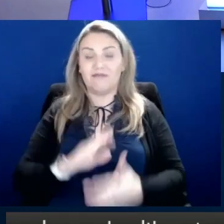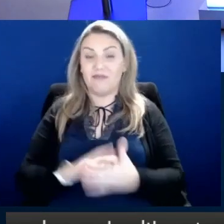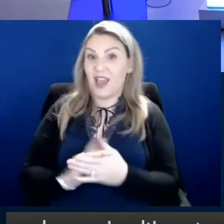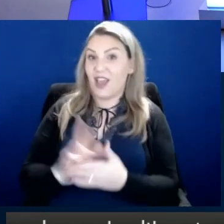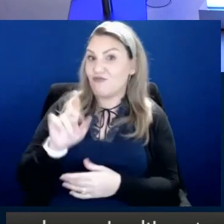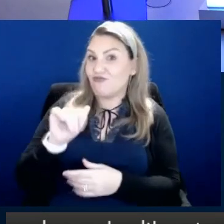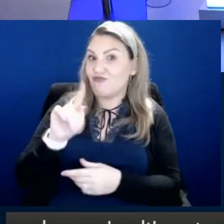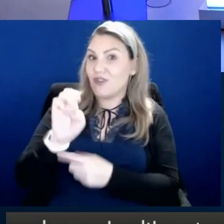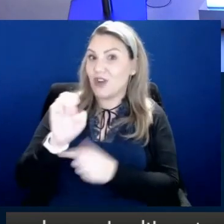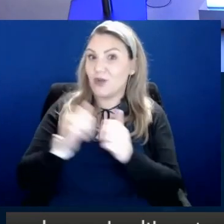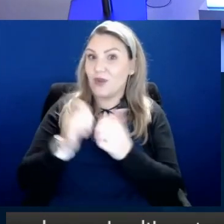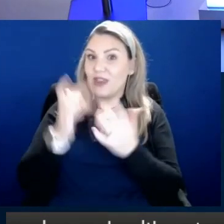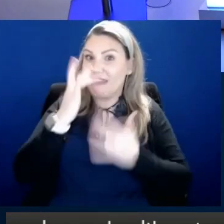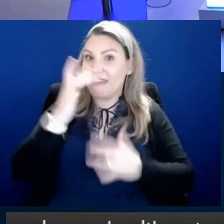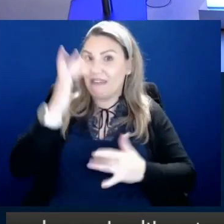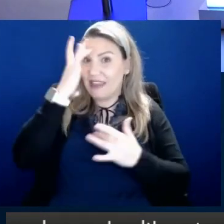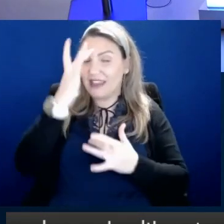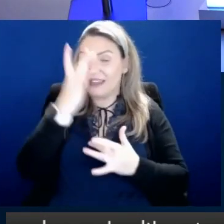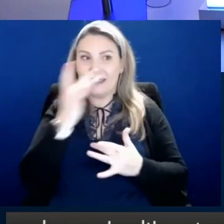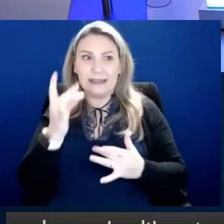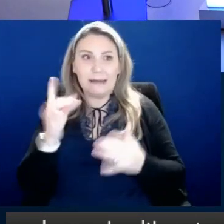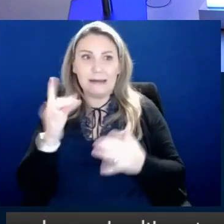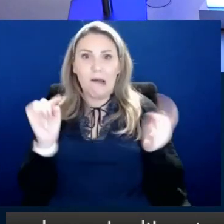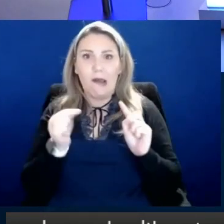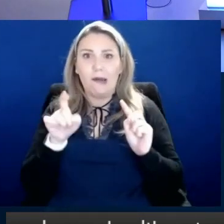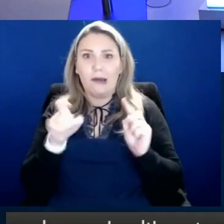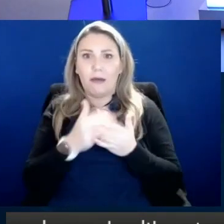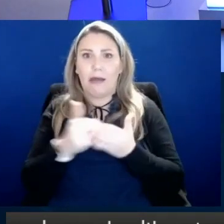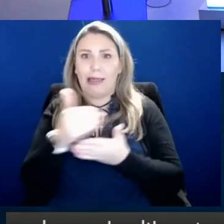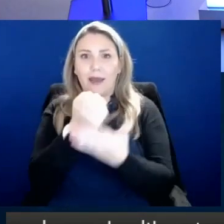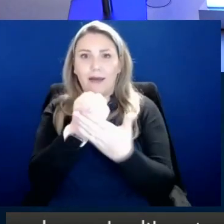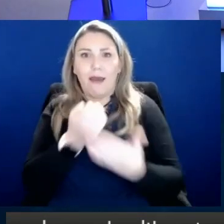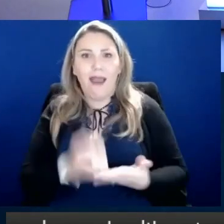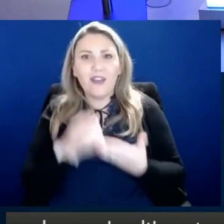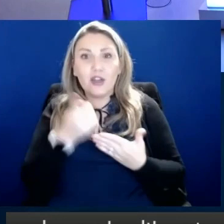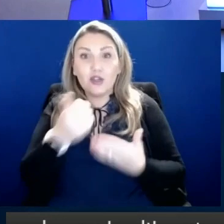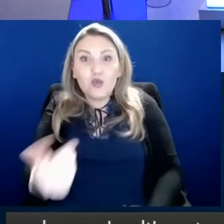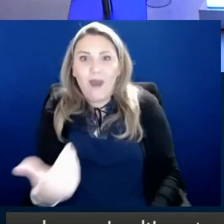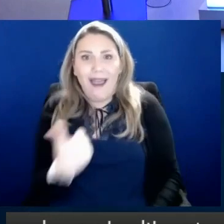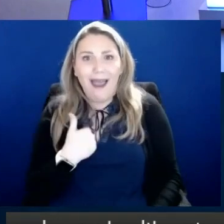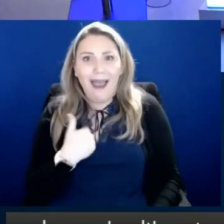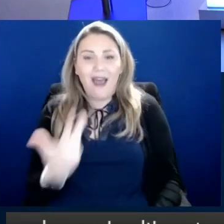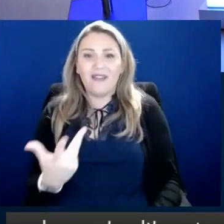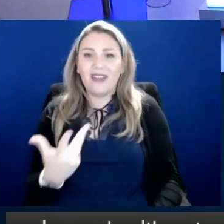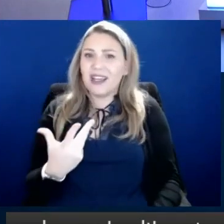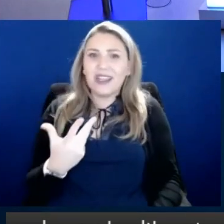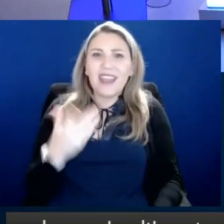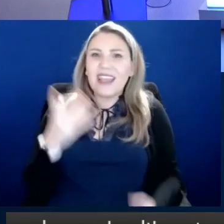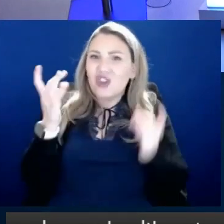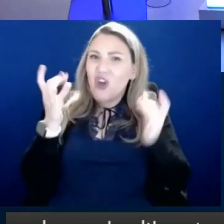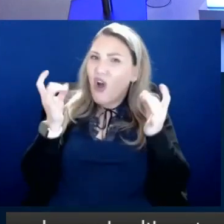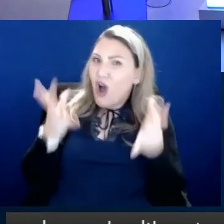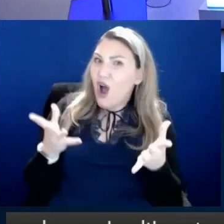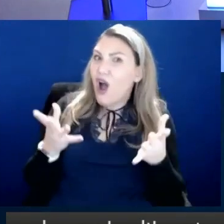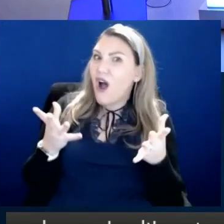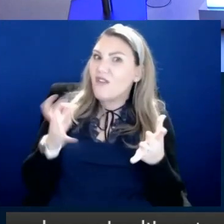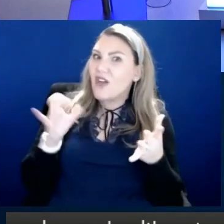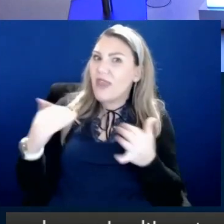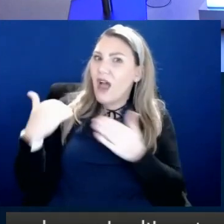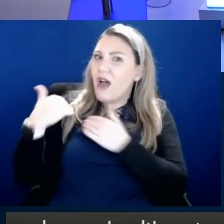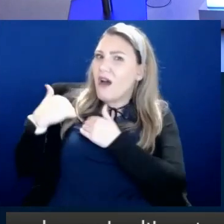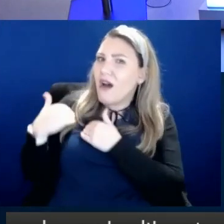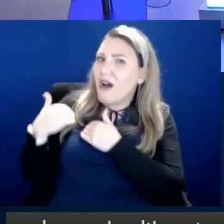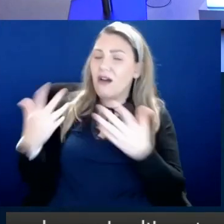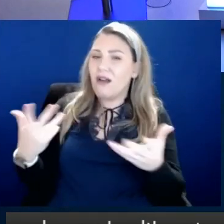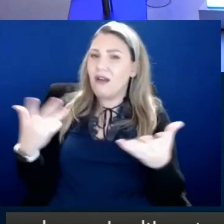would you have to collect evidence that you have it. It's awful that burden was on her to